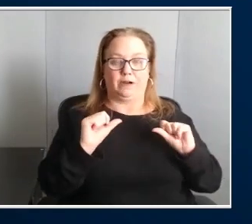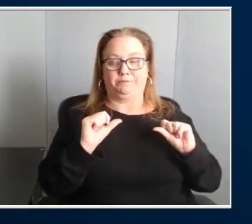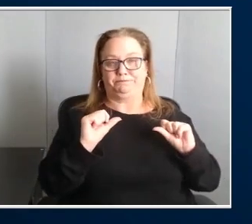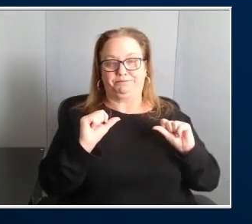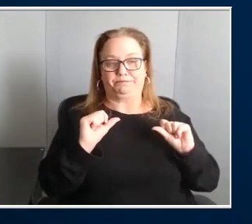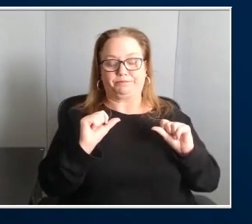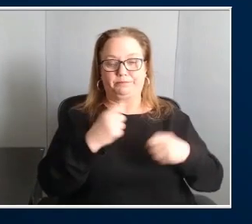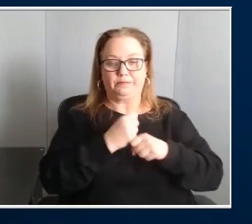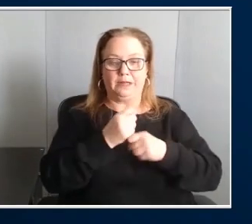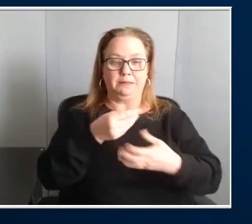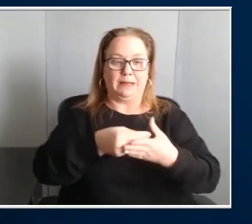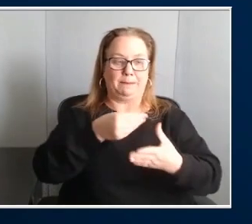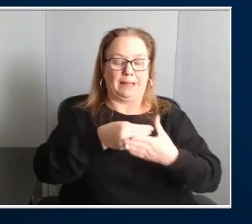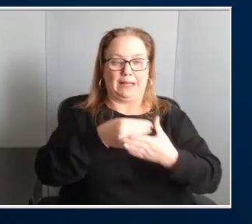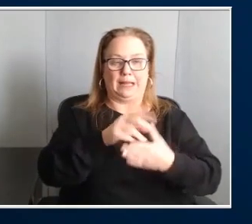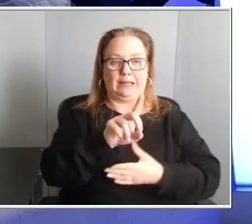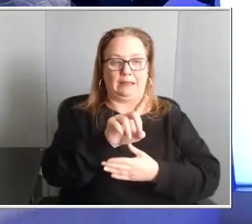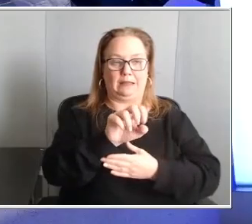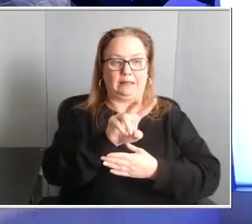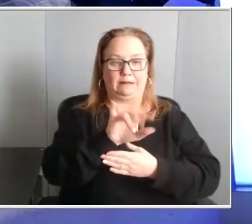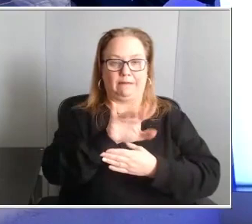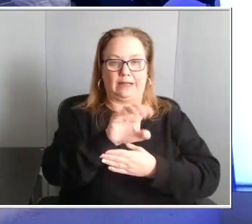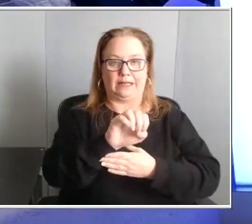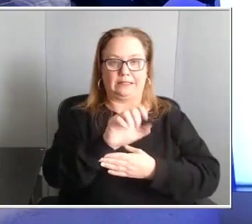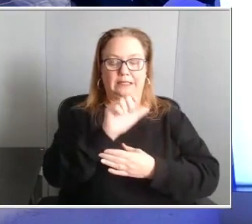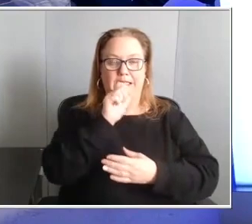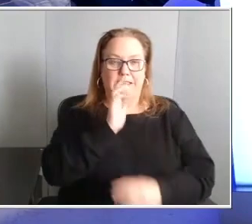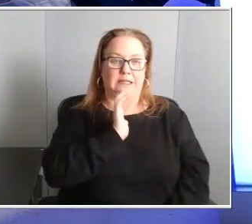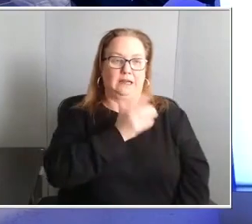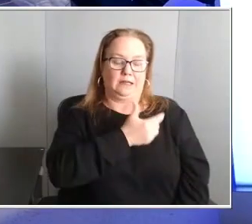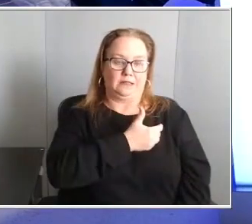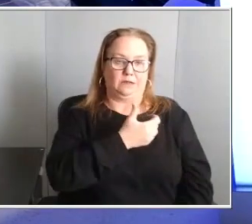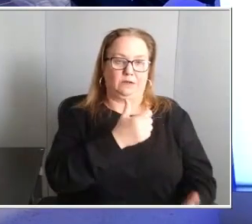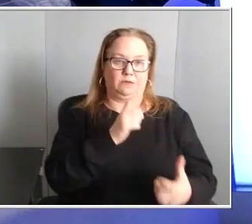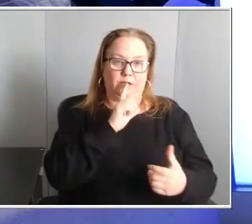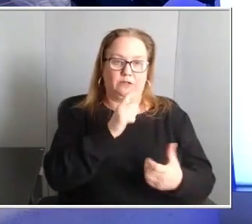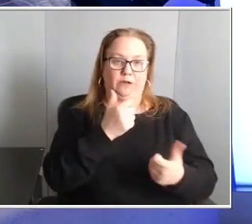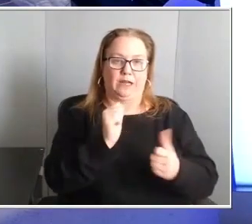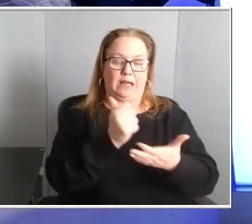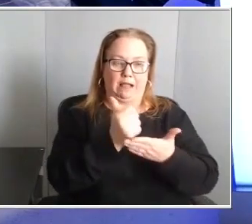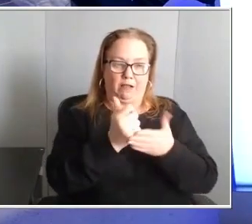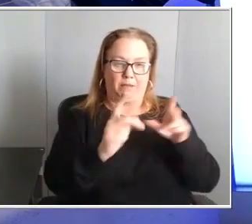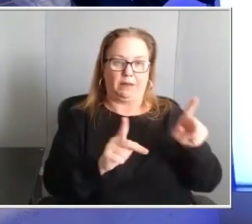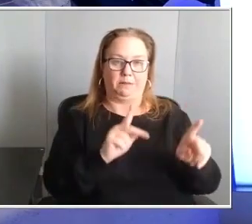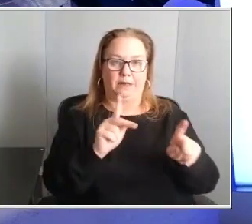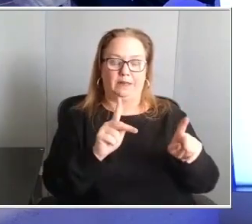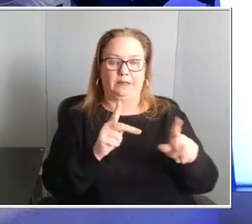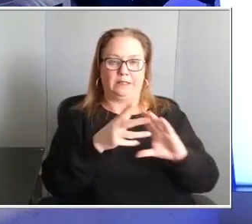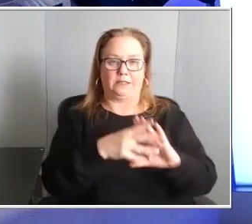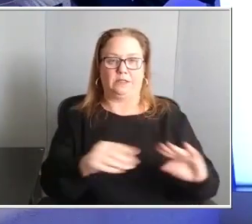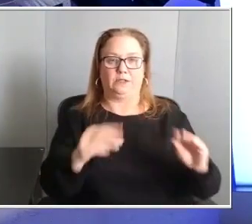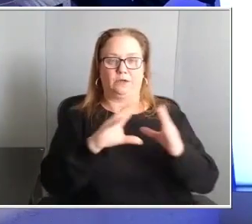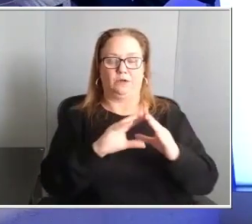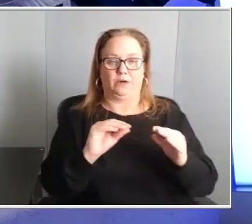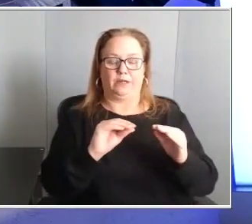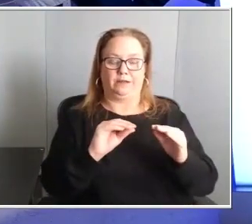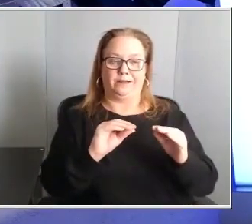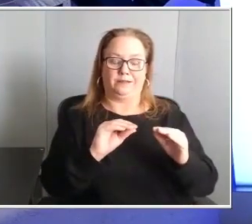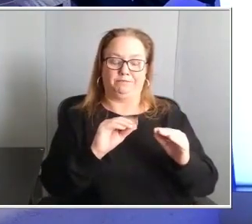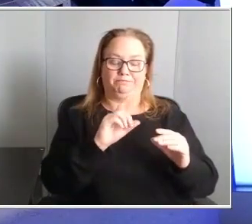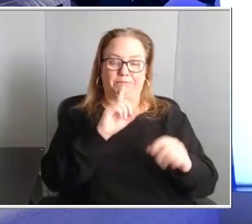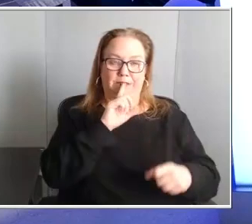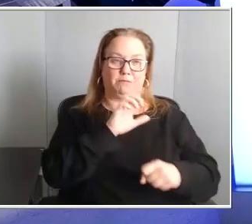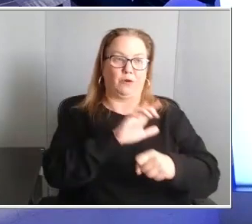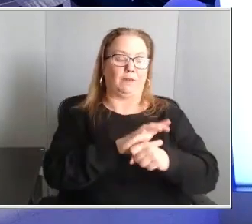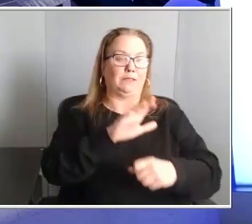make a lot of money on the device and stuff like that. That's not who we are. We are trying to help people, and this is a story that is a testament to the power